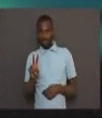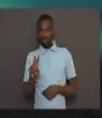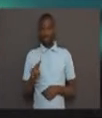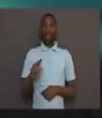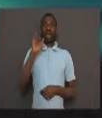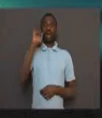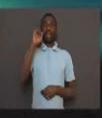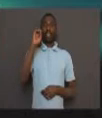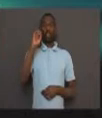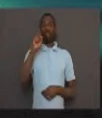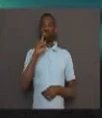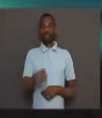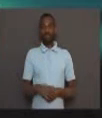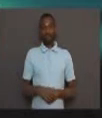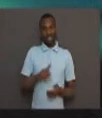hydrogen.